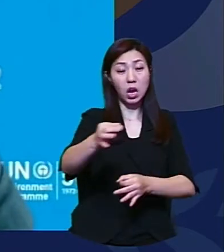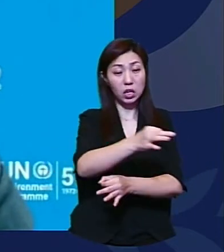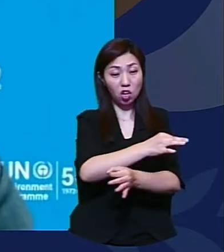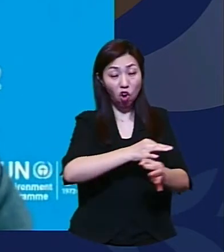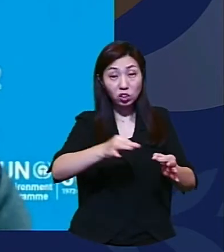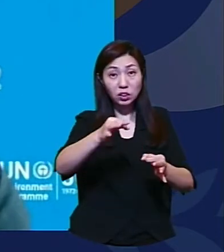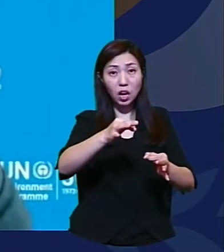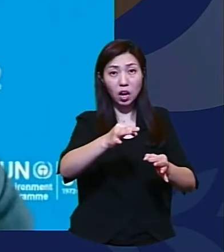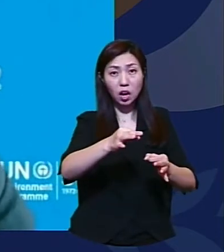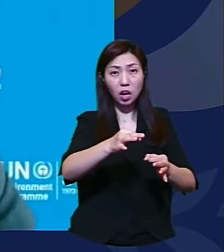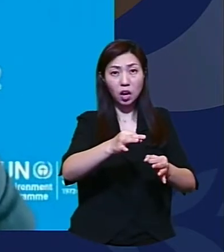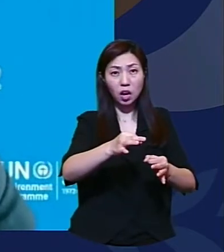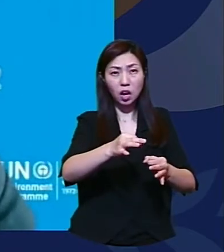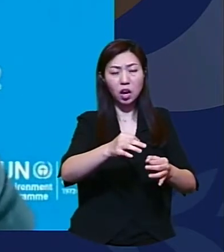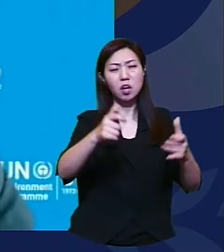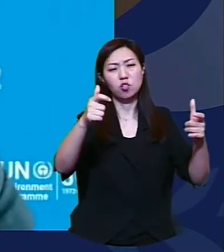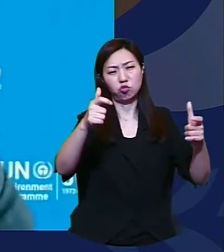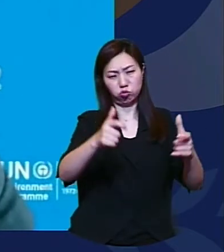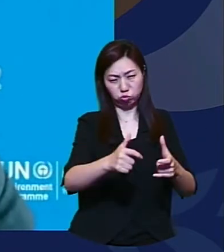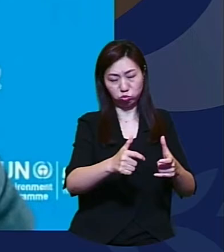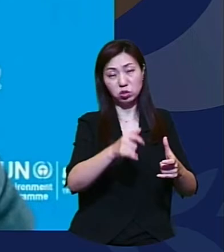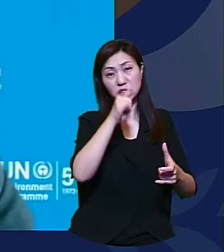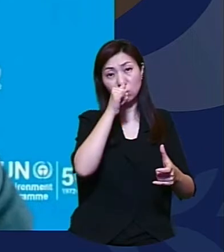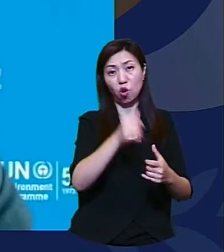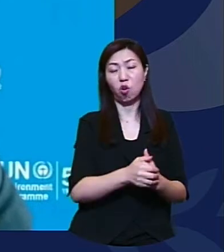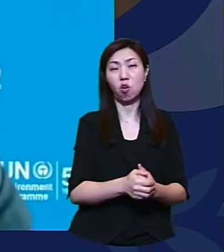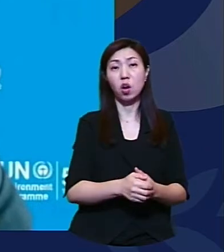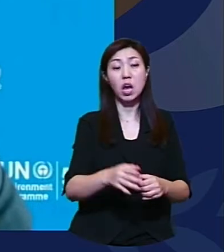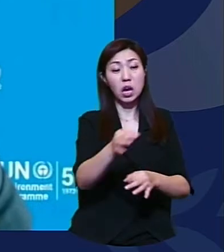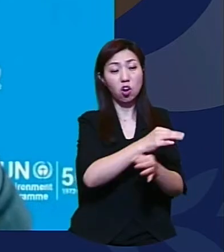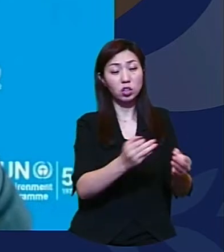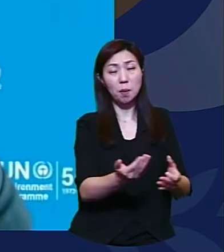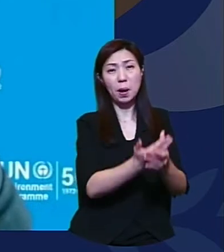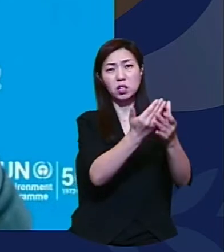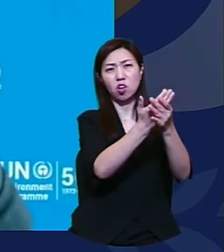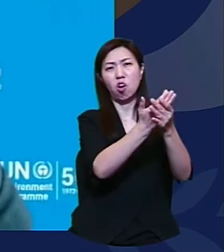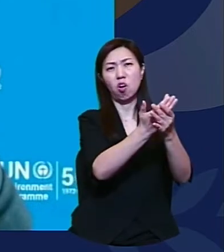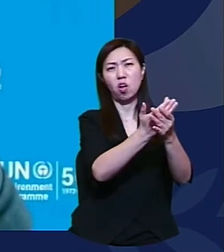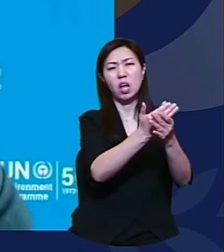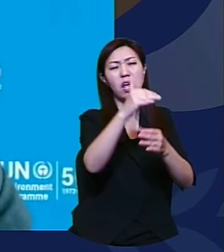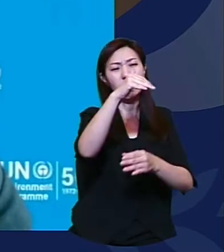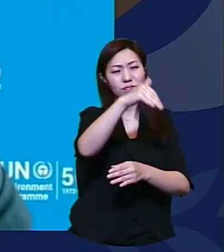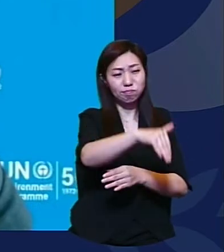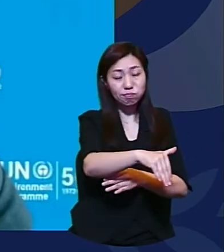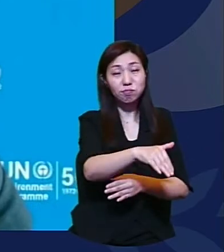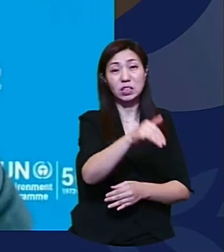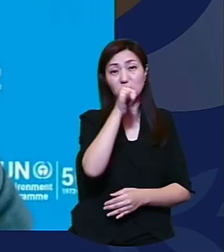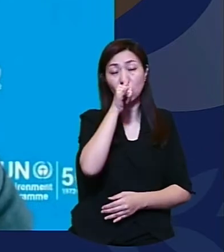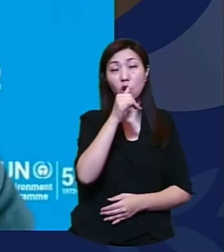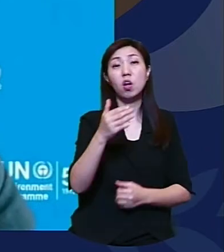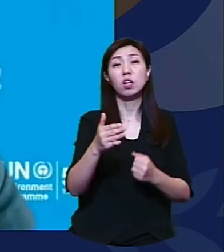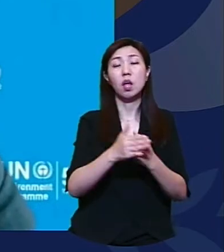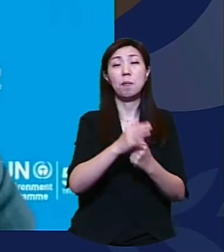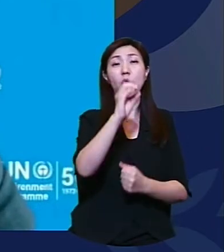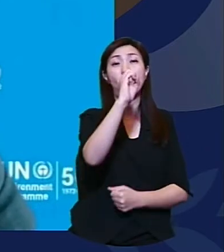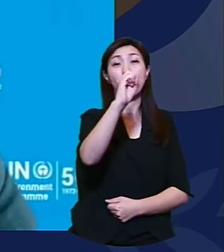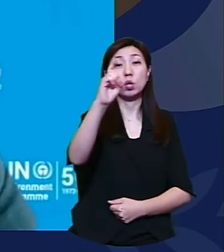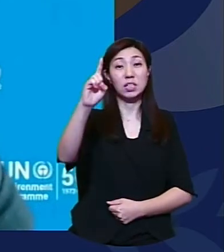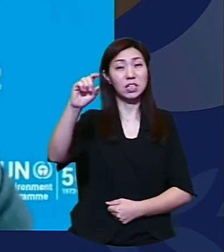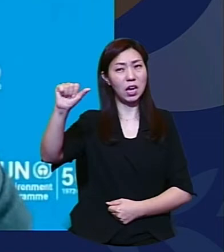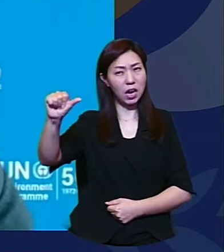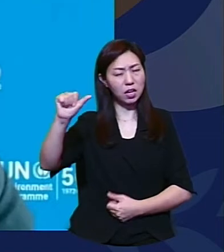ODA numbers projection is too early to tell, but it will be interesting to see how